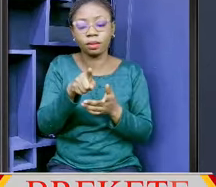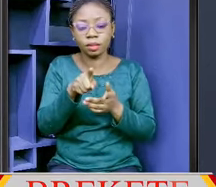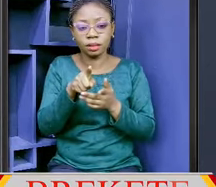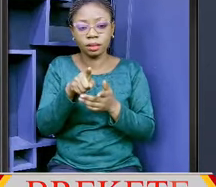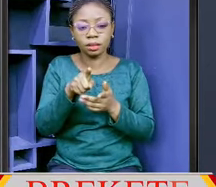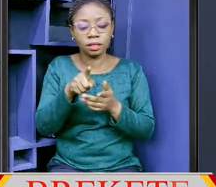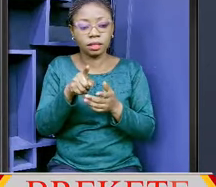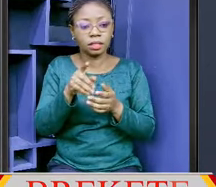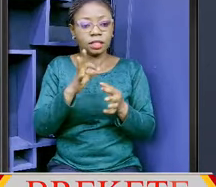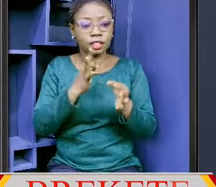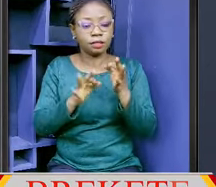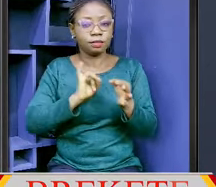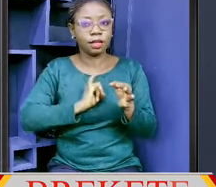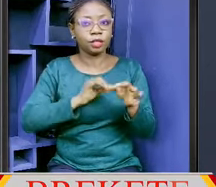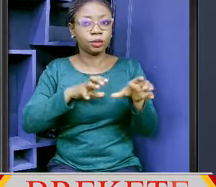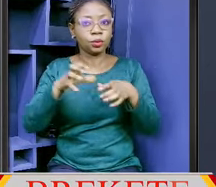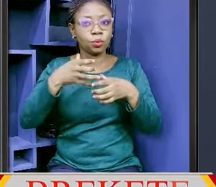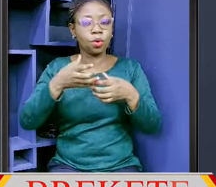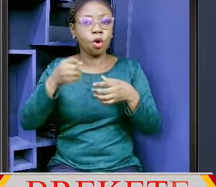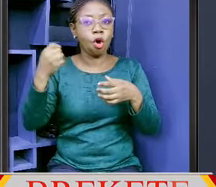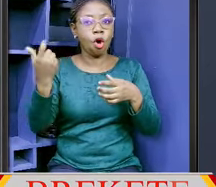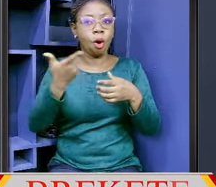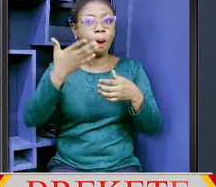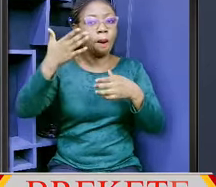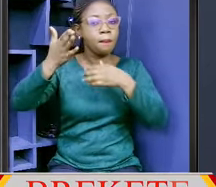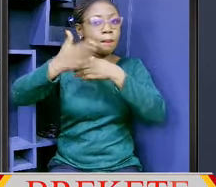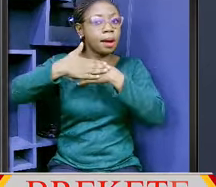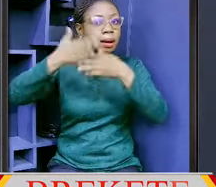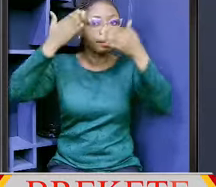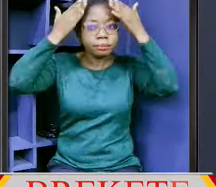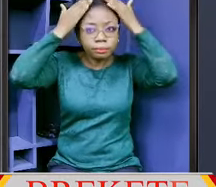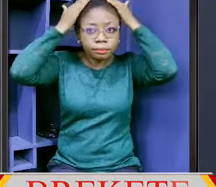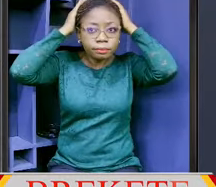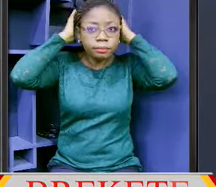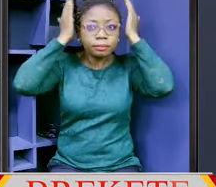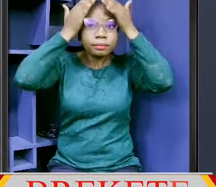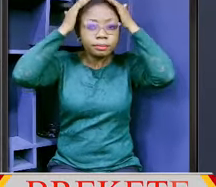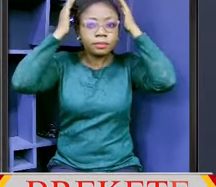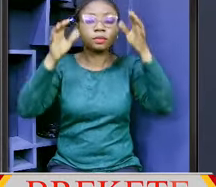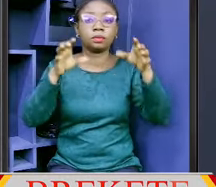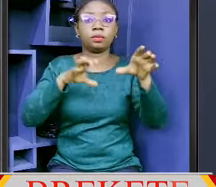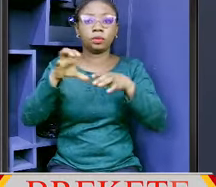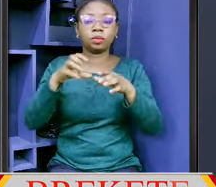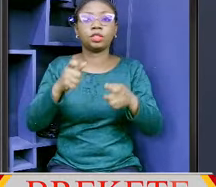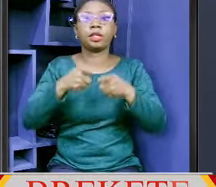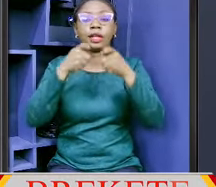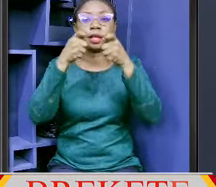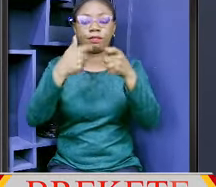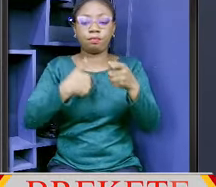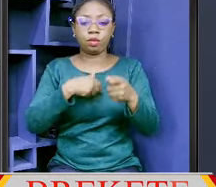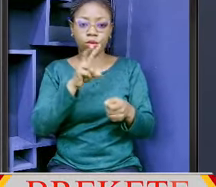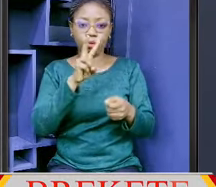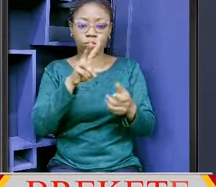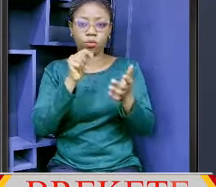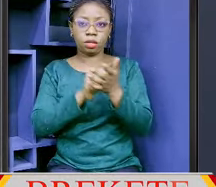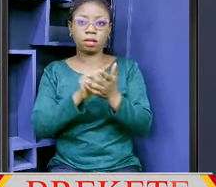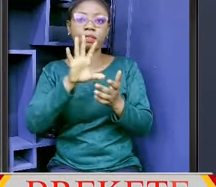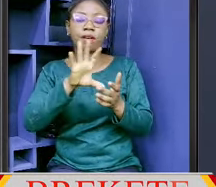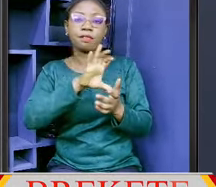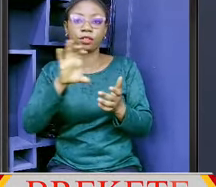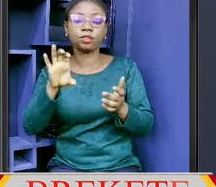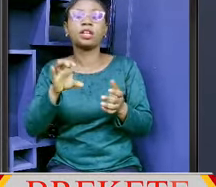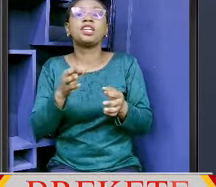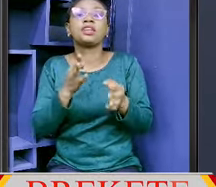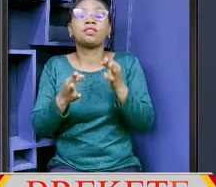Hey, if I do all back. All back. Yeah. Give me 2.5. 2.5. With that, yes, sir. That if is... I do all back, give me one